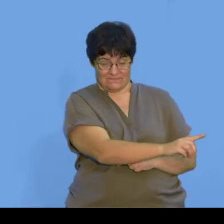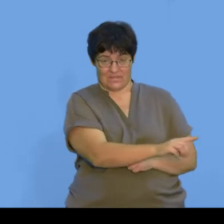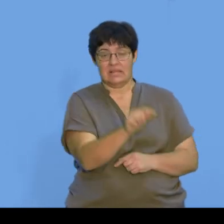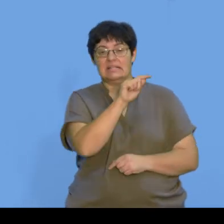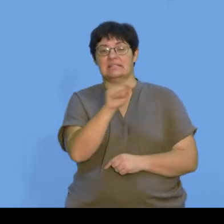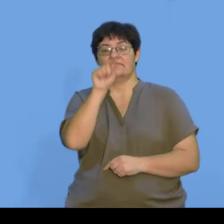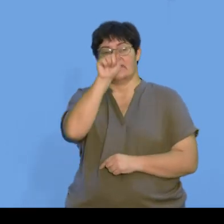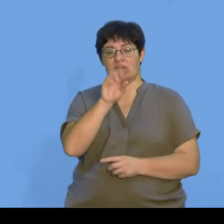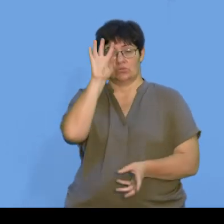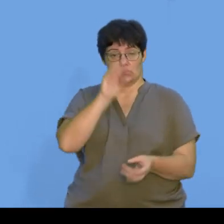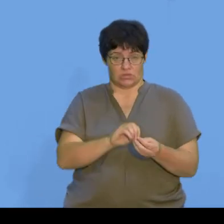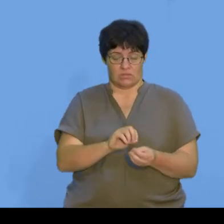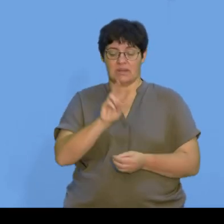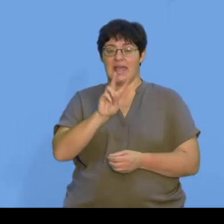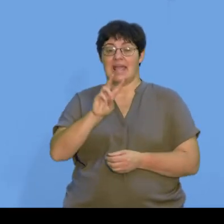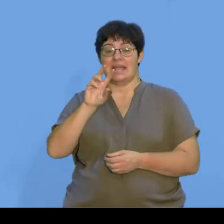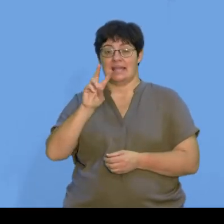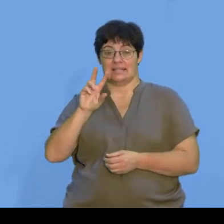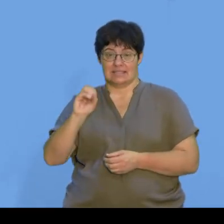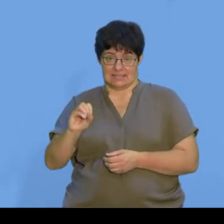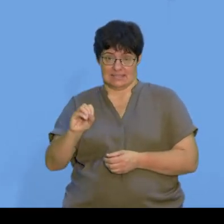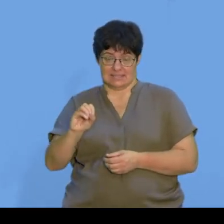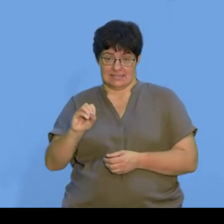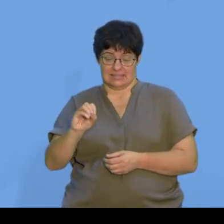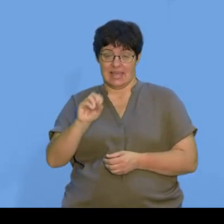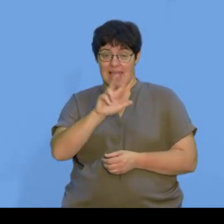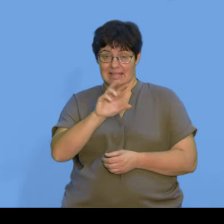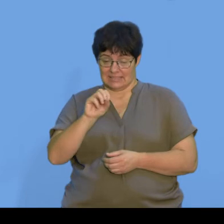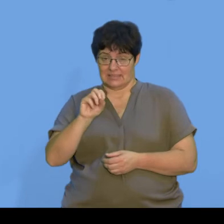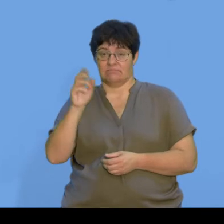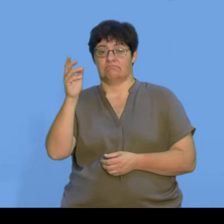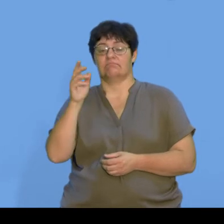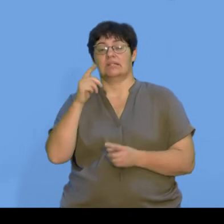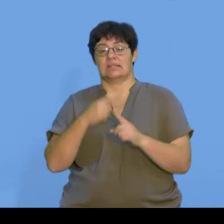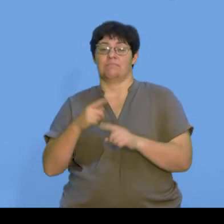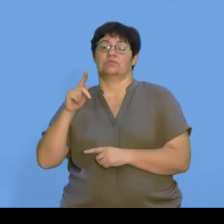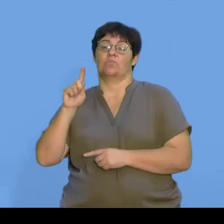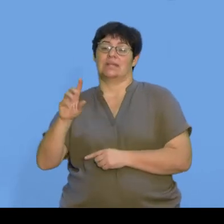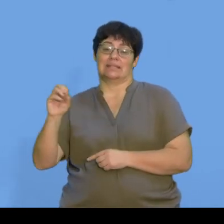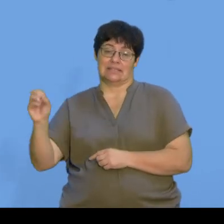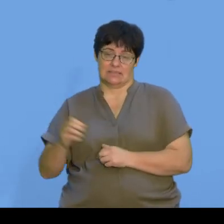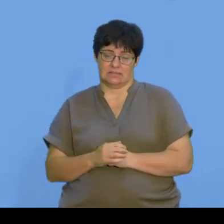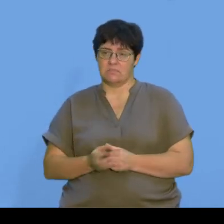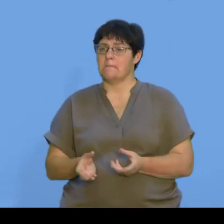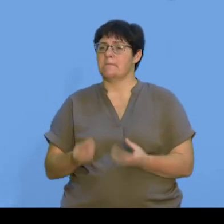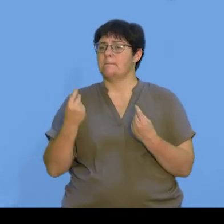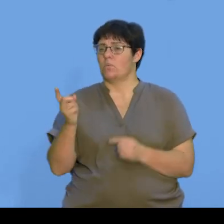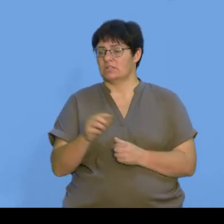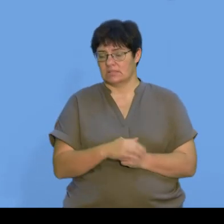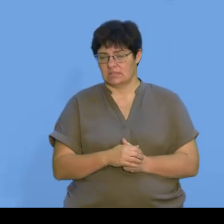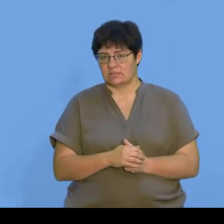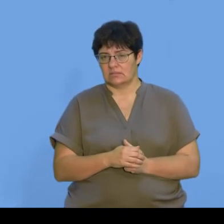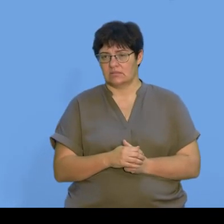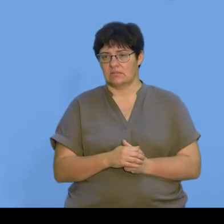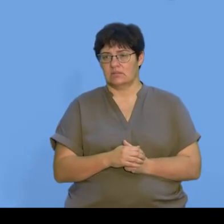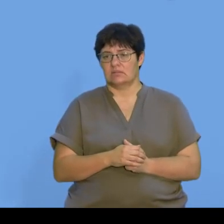total, which is 80 grams per mole, multiplied by 100, okay? So what do we get from that, okay? So if